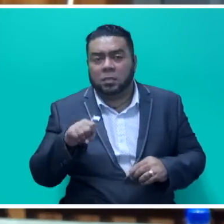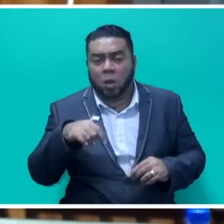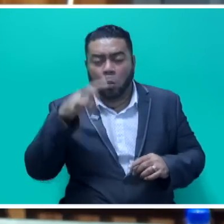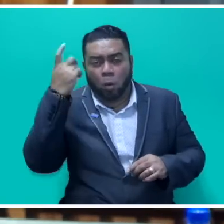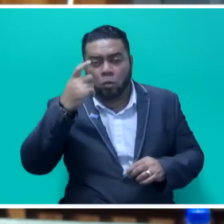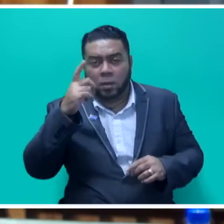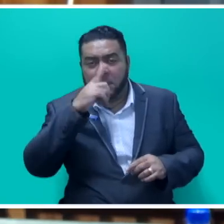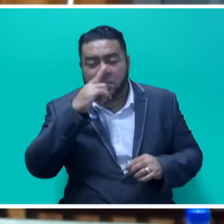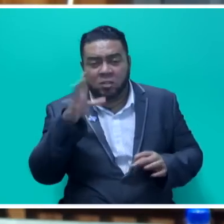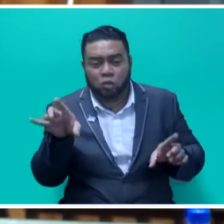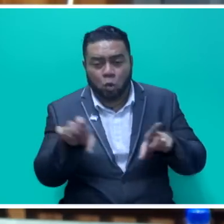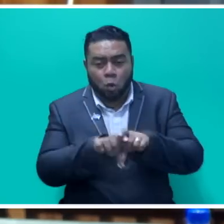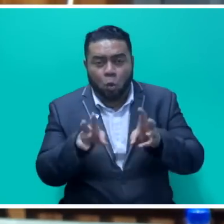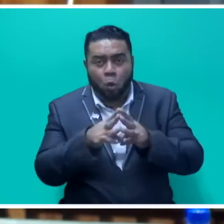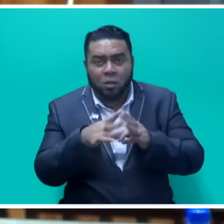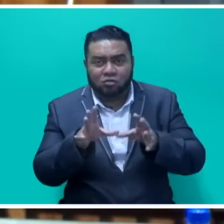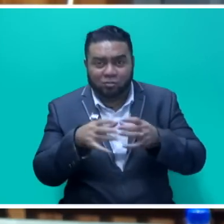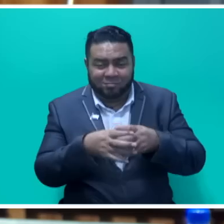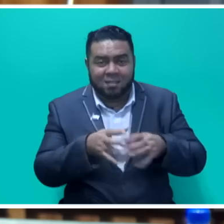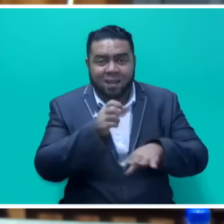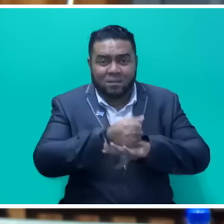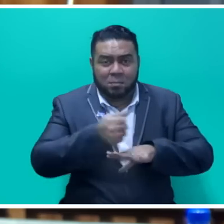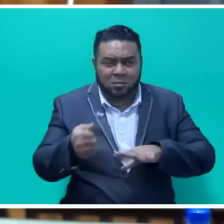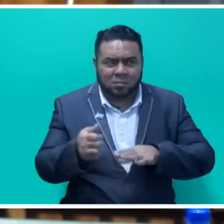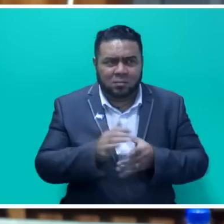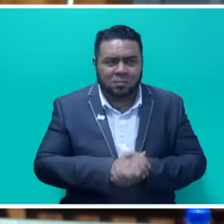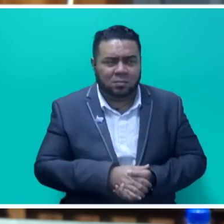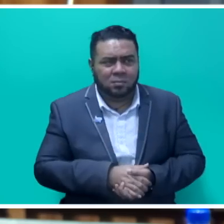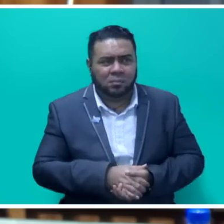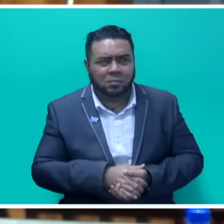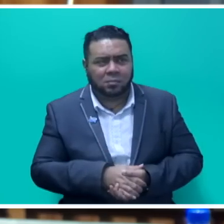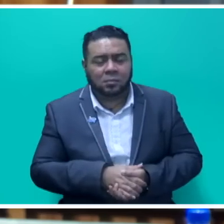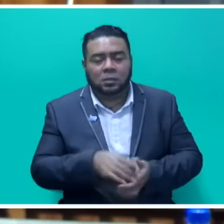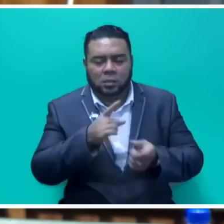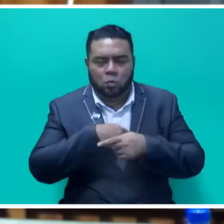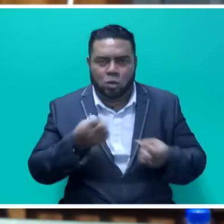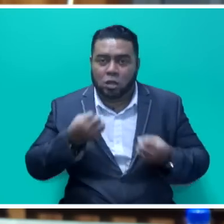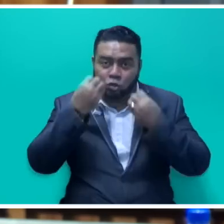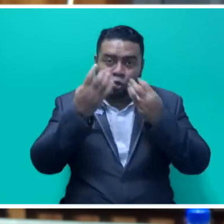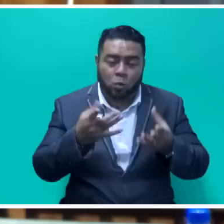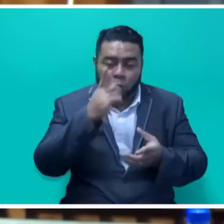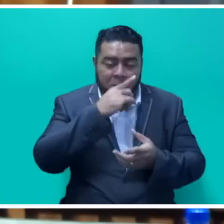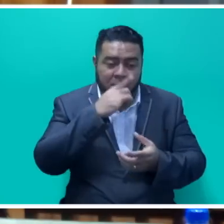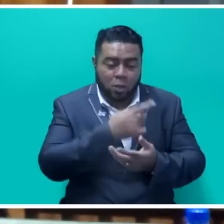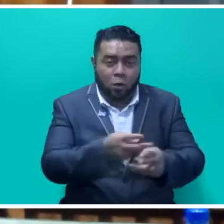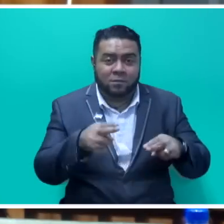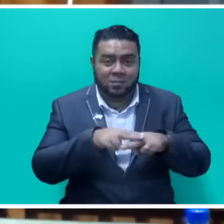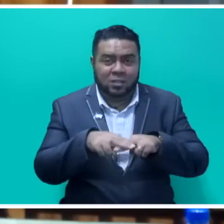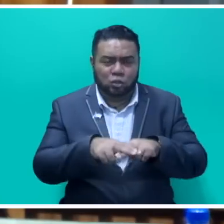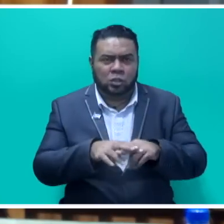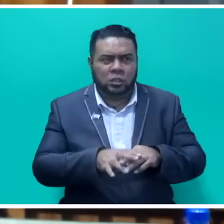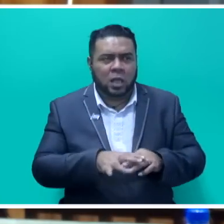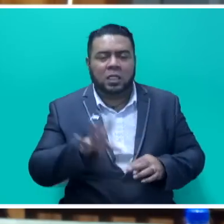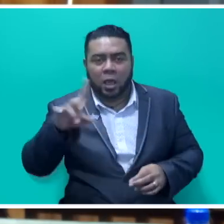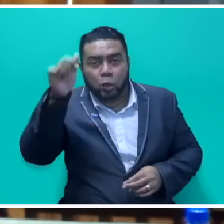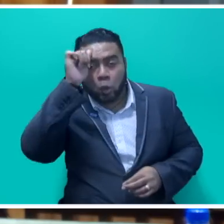government, the empathy, the compassion that we are showing to the people of this country, they